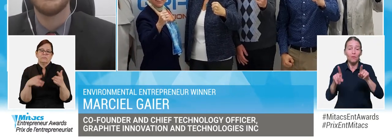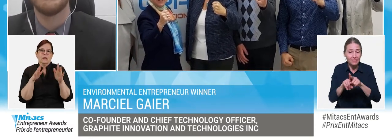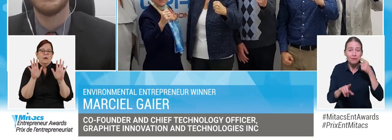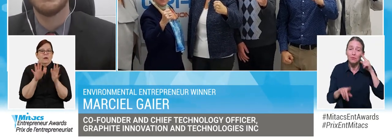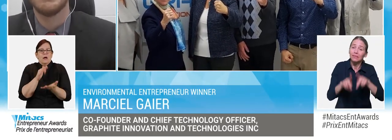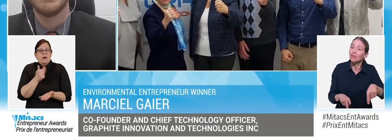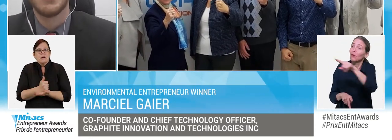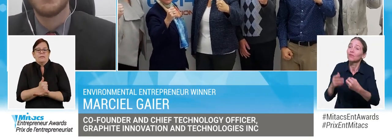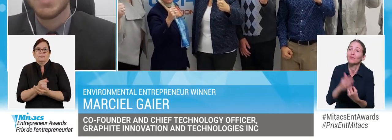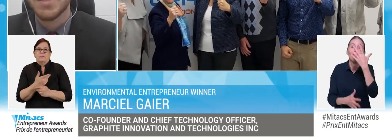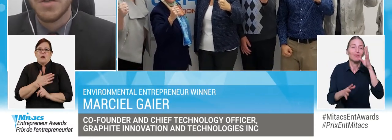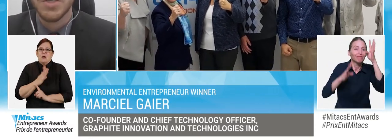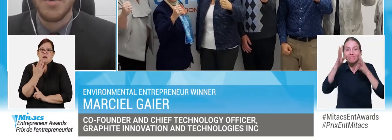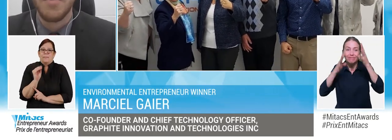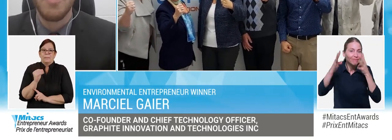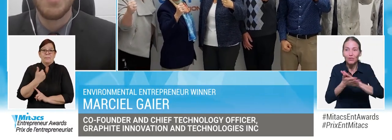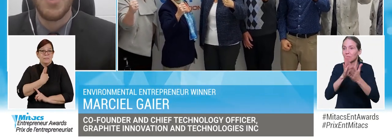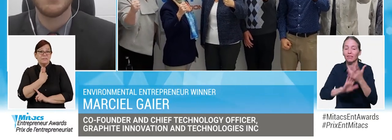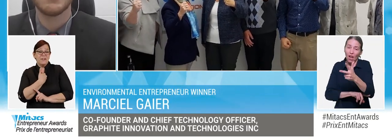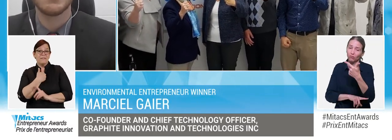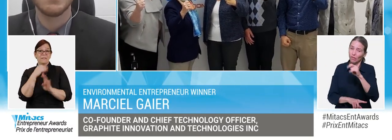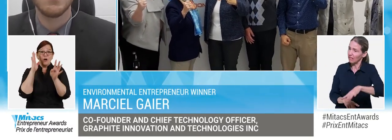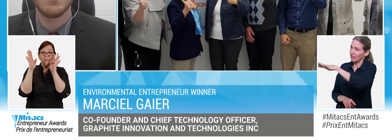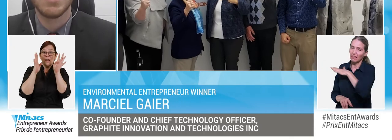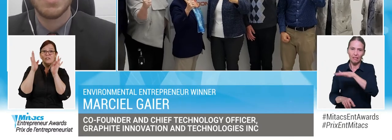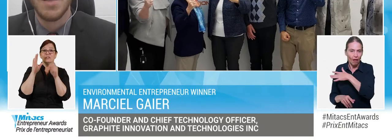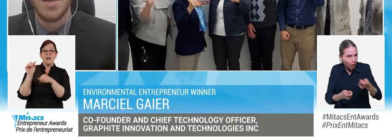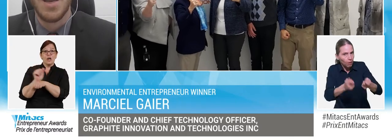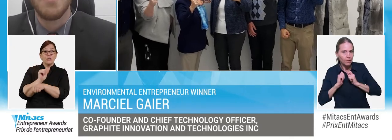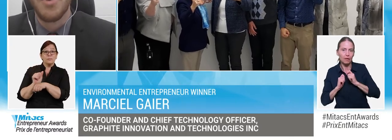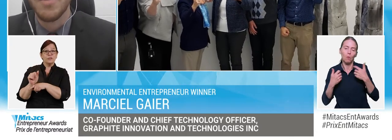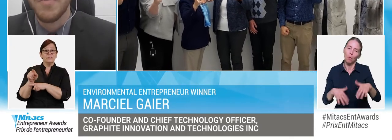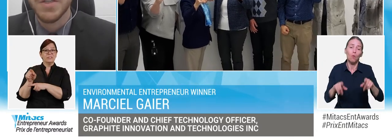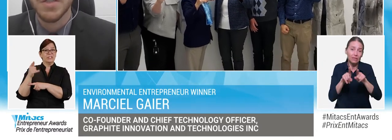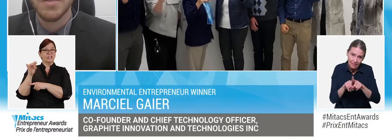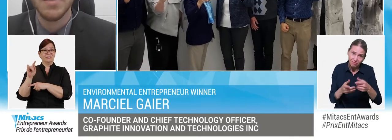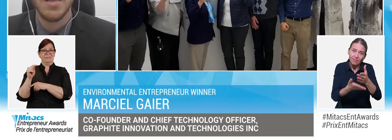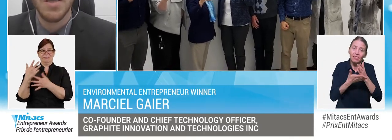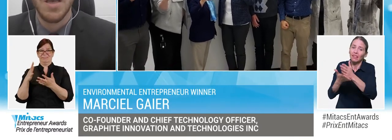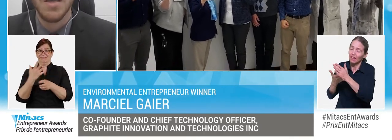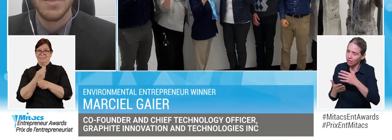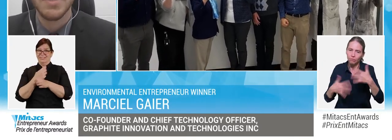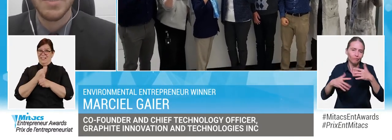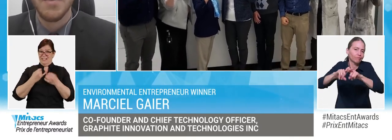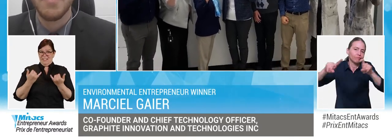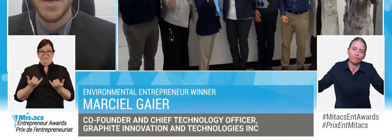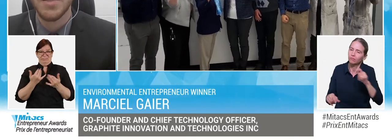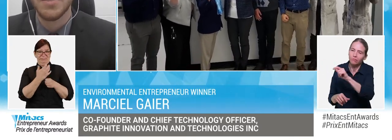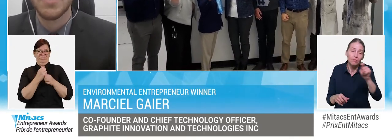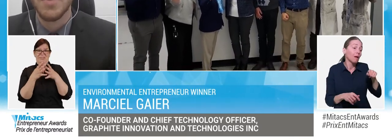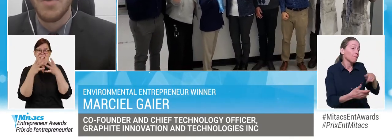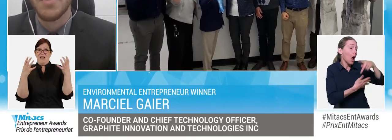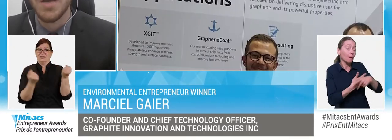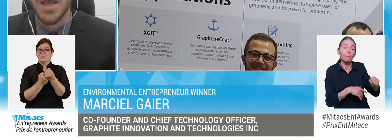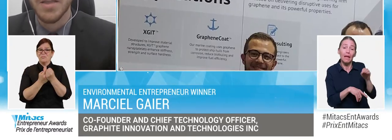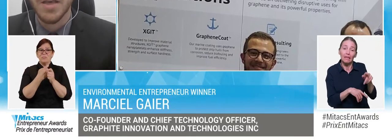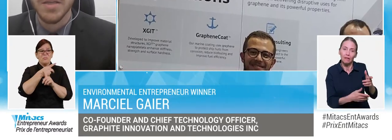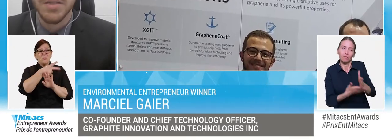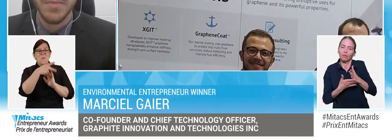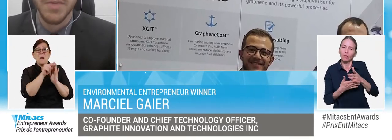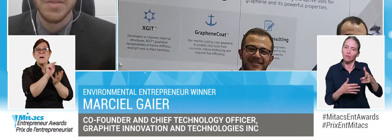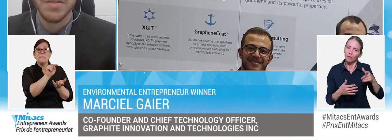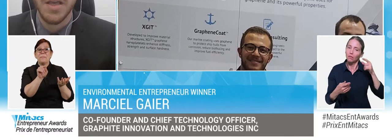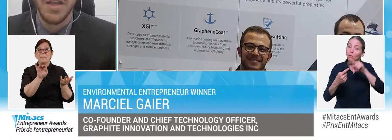the development and research of our products, which are more efficient. They save money to our